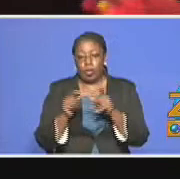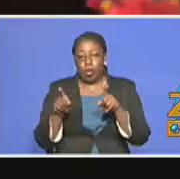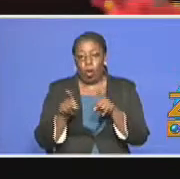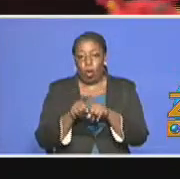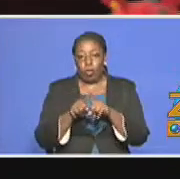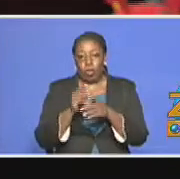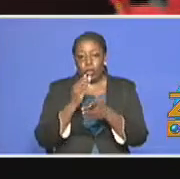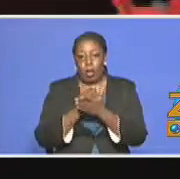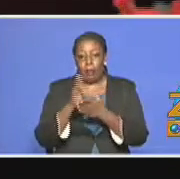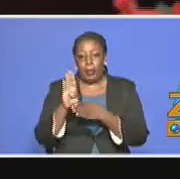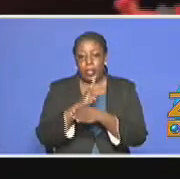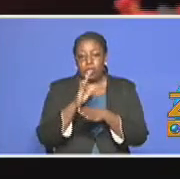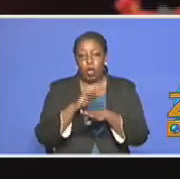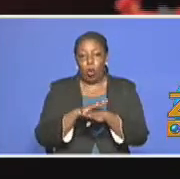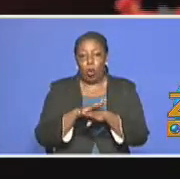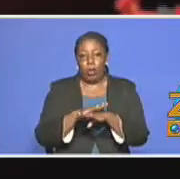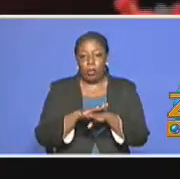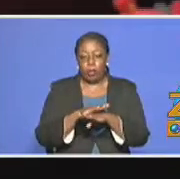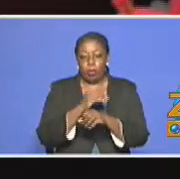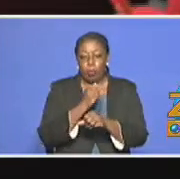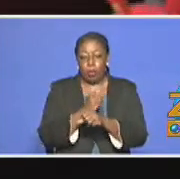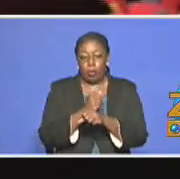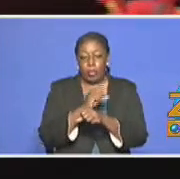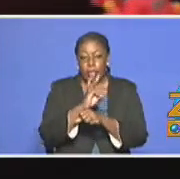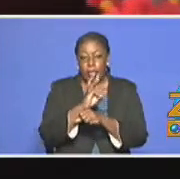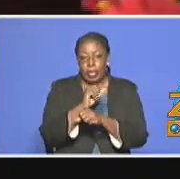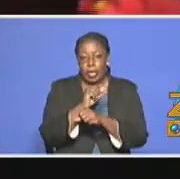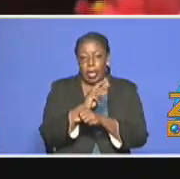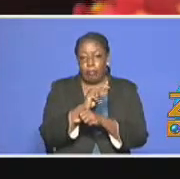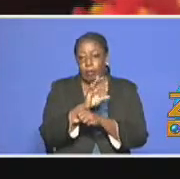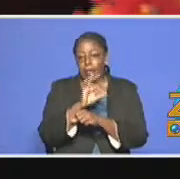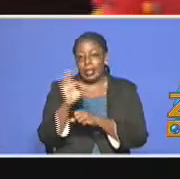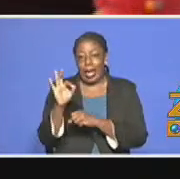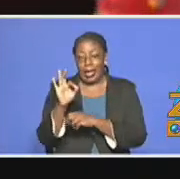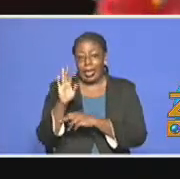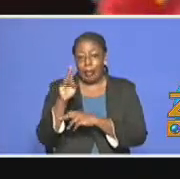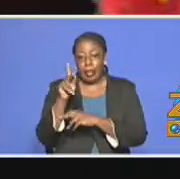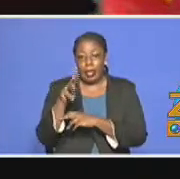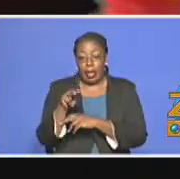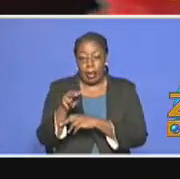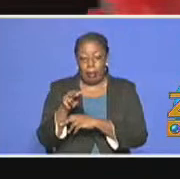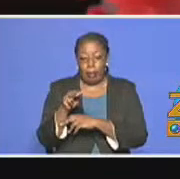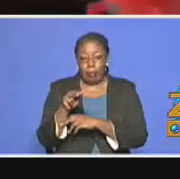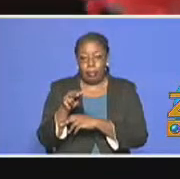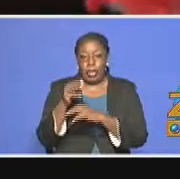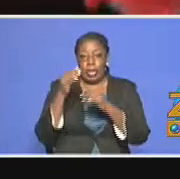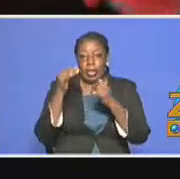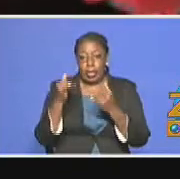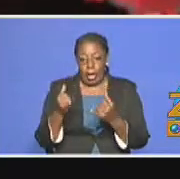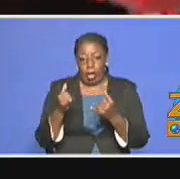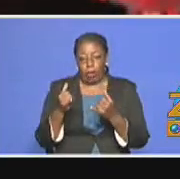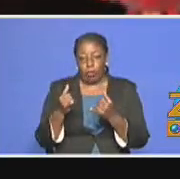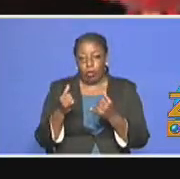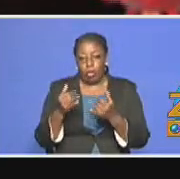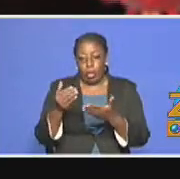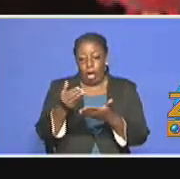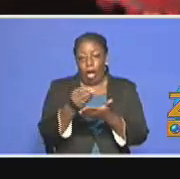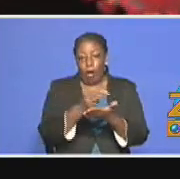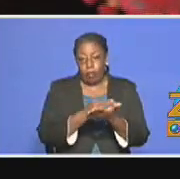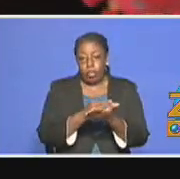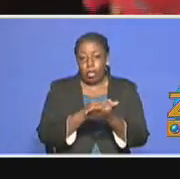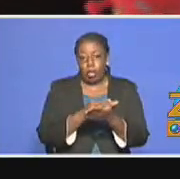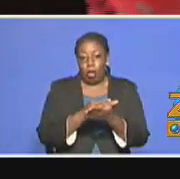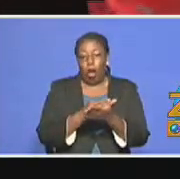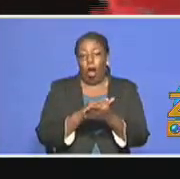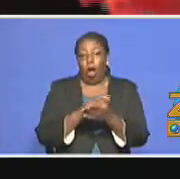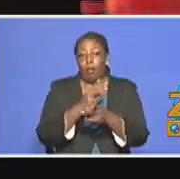permits businesses on those islands to operate between 6 a.m. and 9 p.m. The harvesting of crabs now permitted on the Berry Islands during curfew